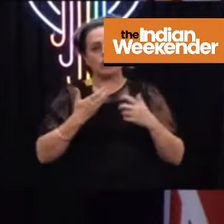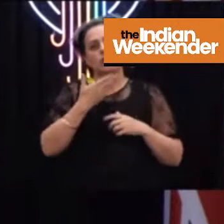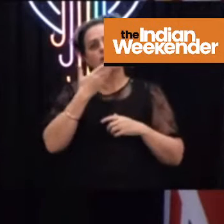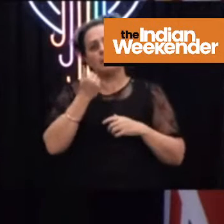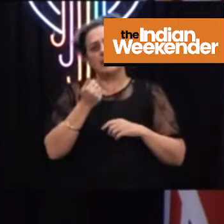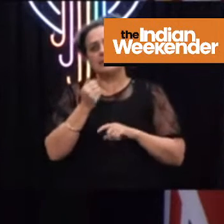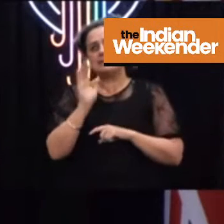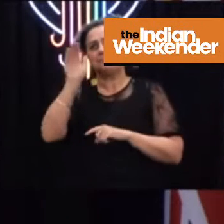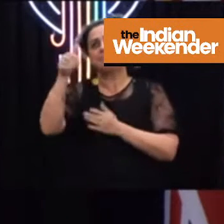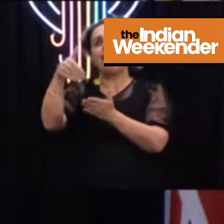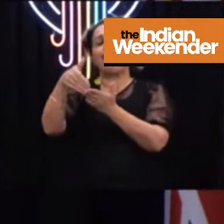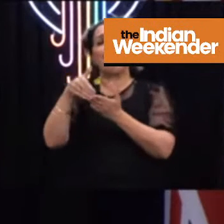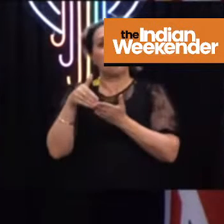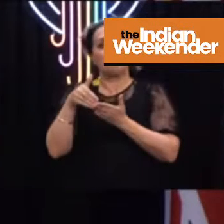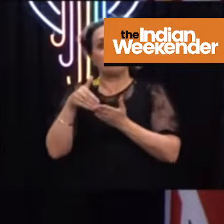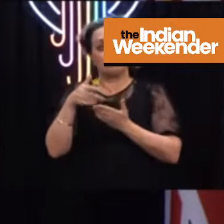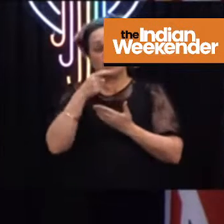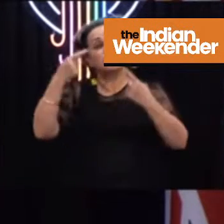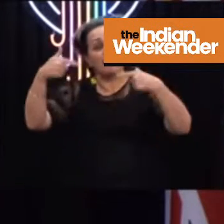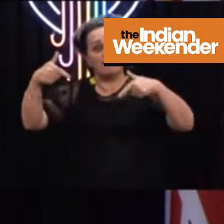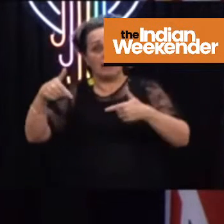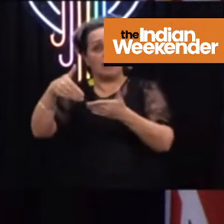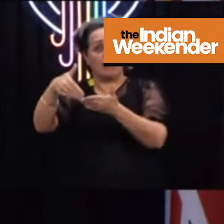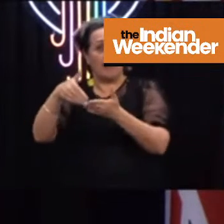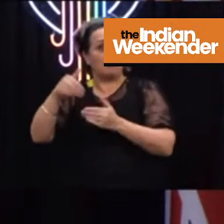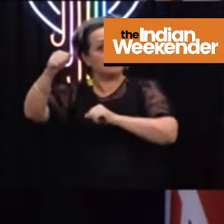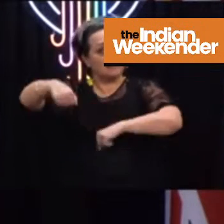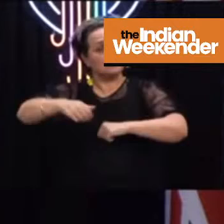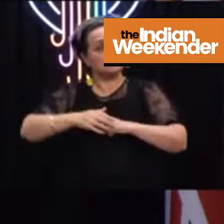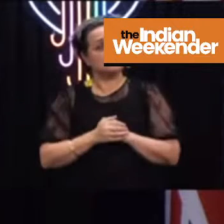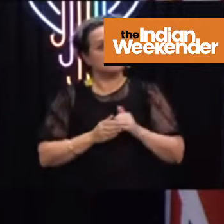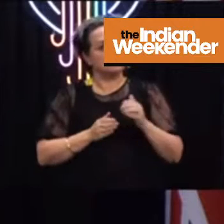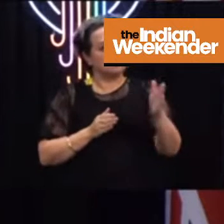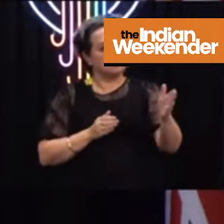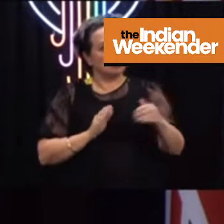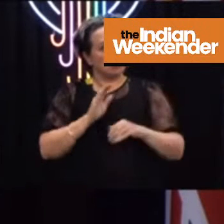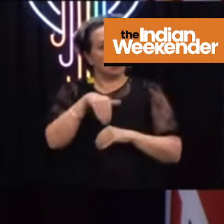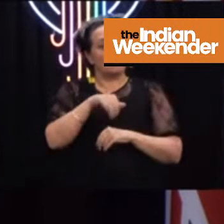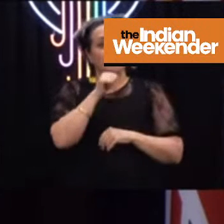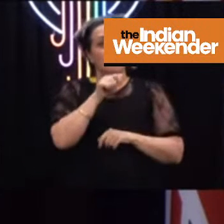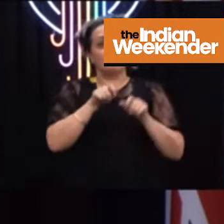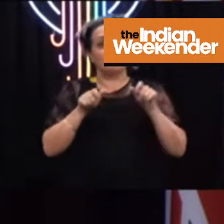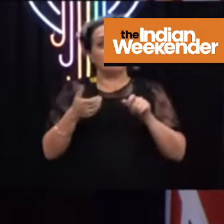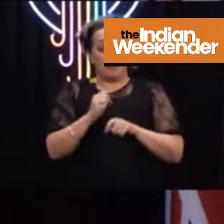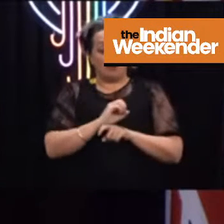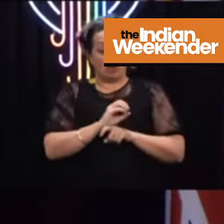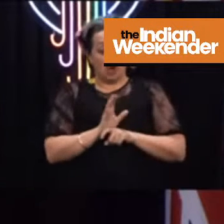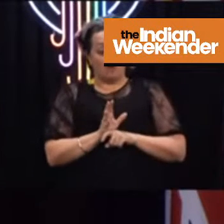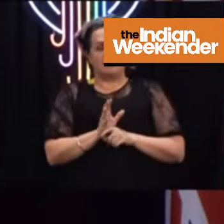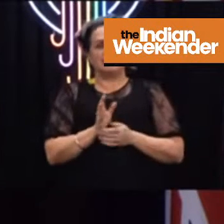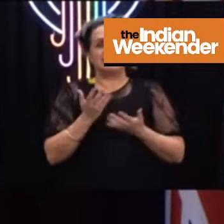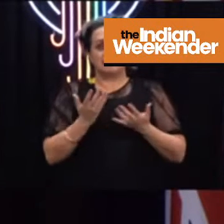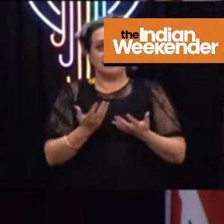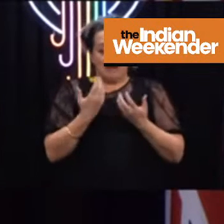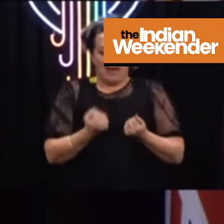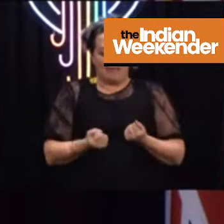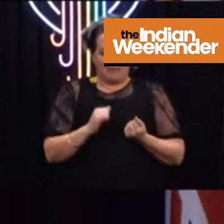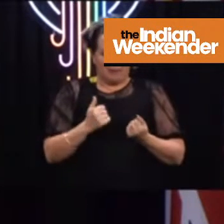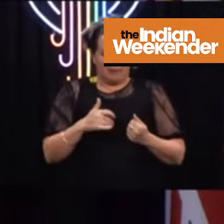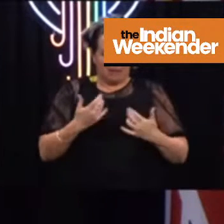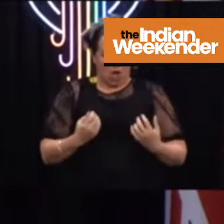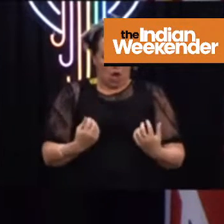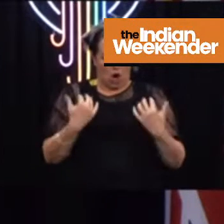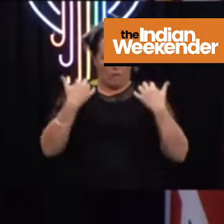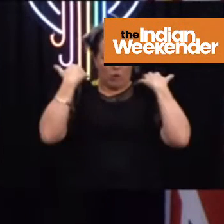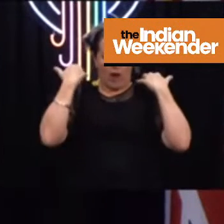support because it is available. Consideration also for COVID positive cases who might find it quite overwhelming to try